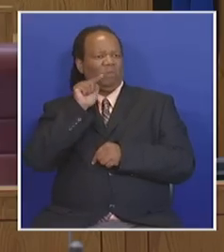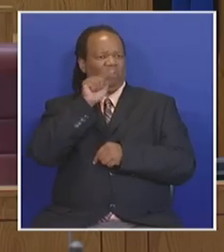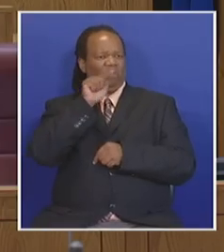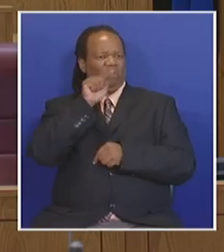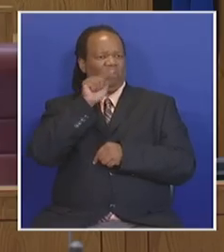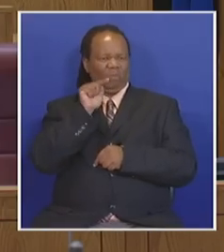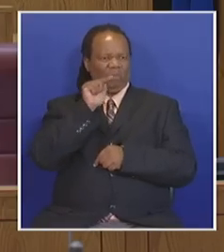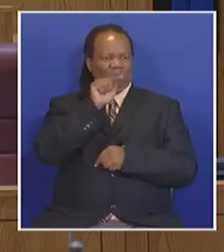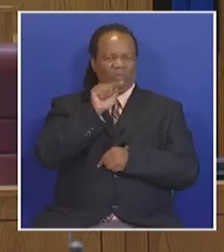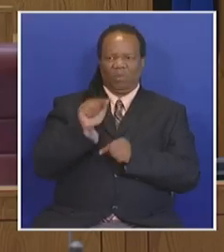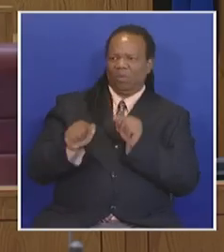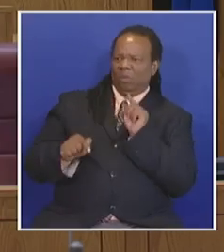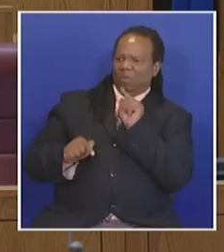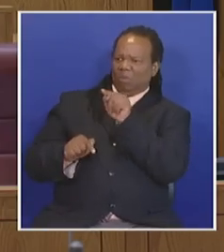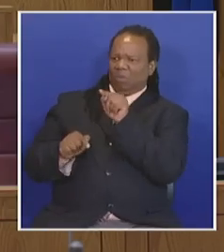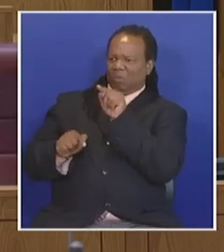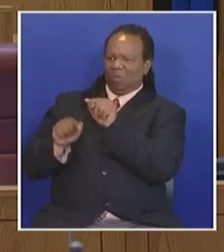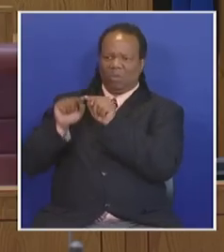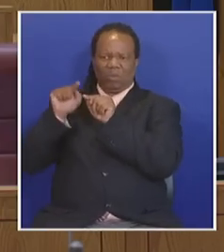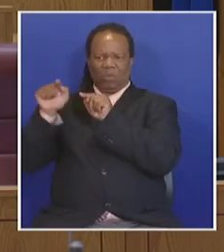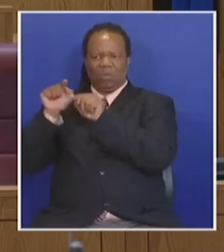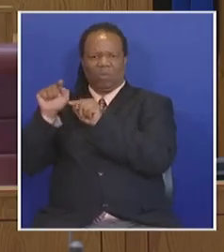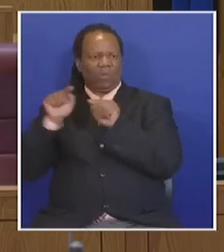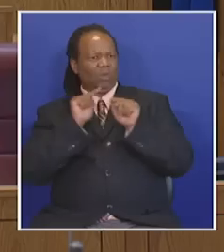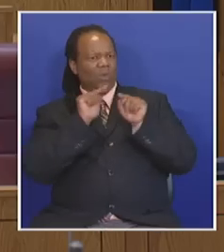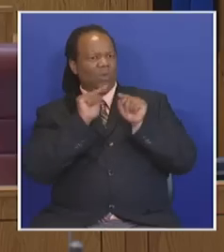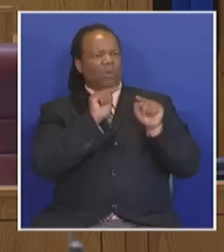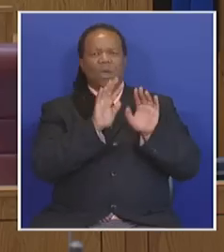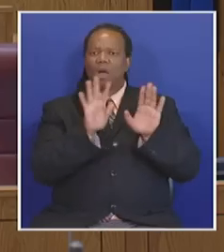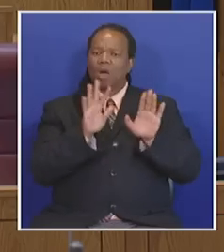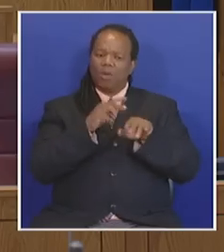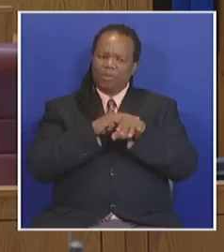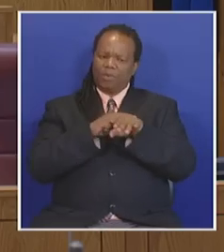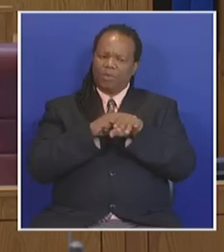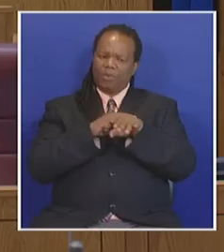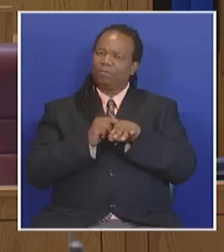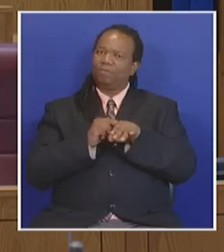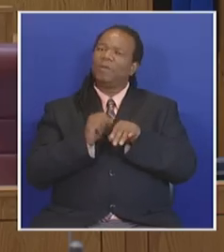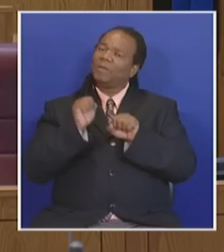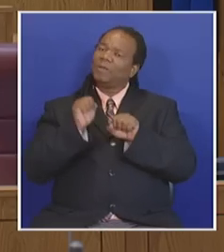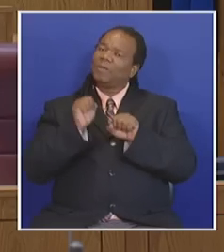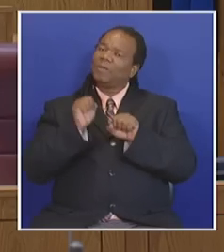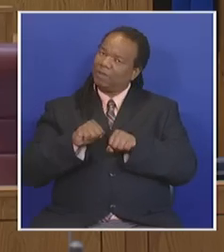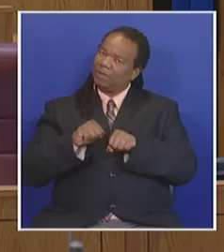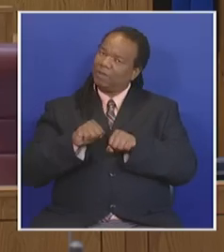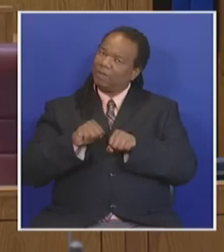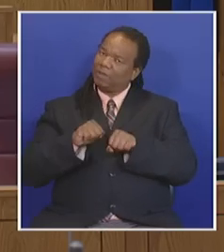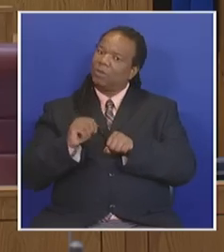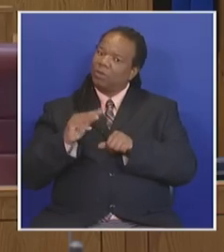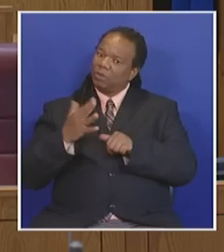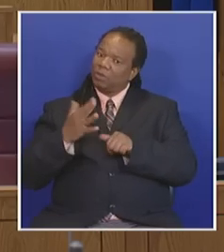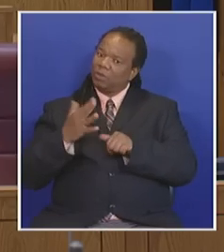issue, but to begin to say it has happened, it is continuing. How do we come